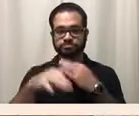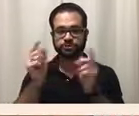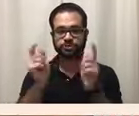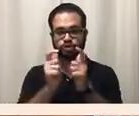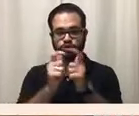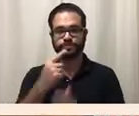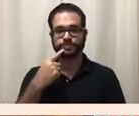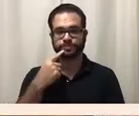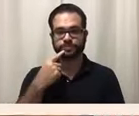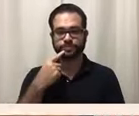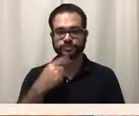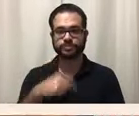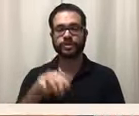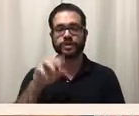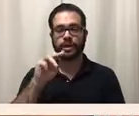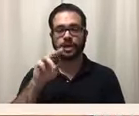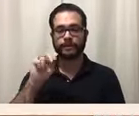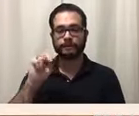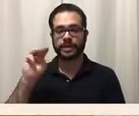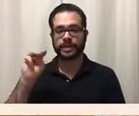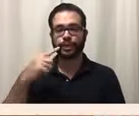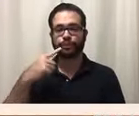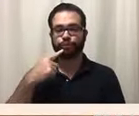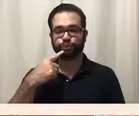Eminem, Eminem,